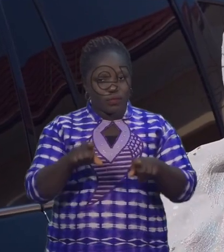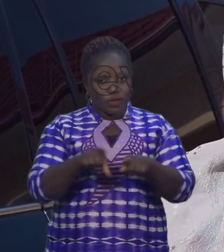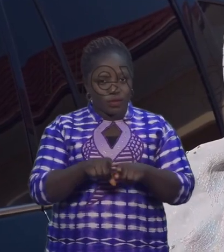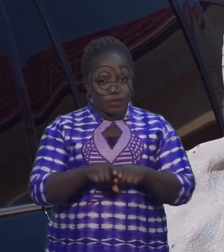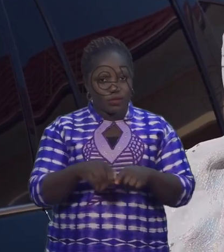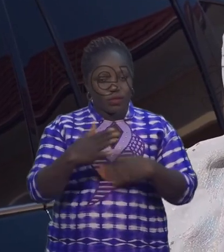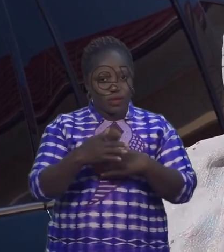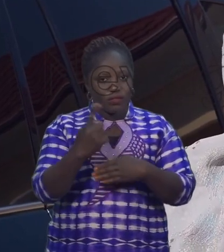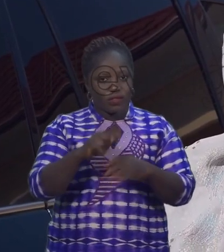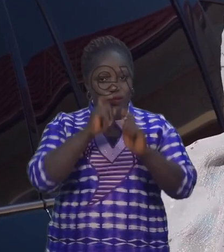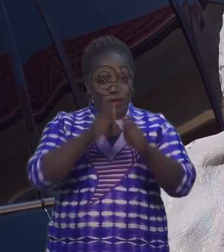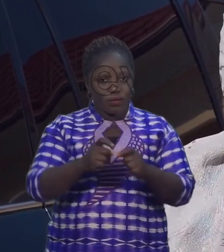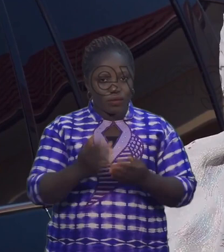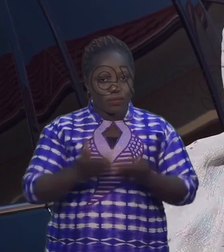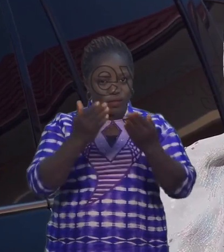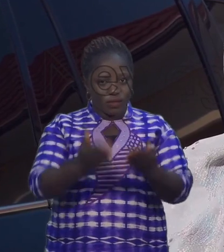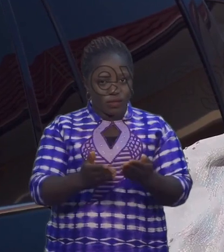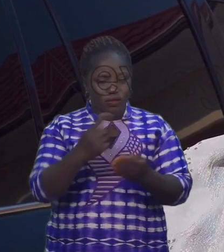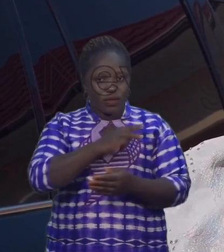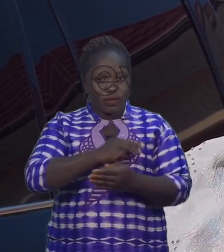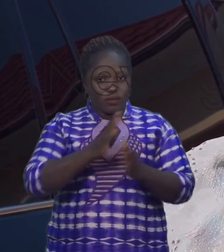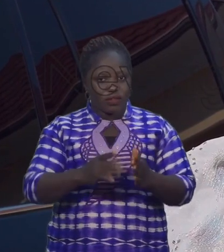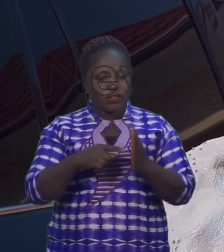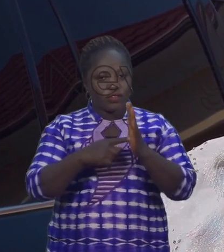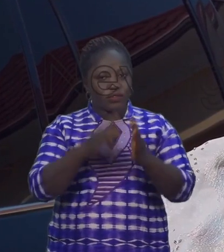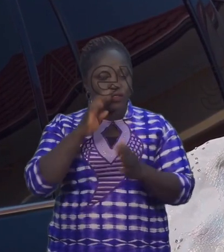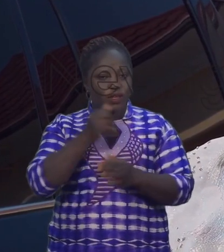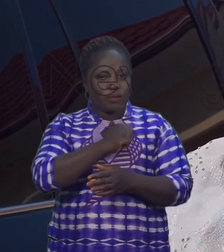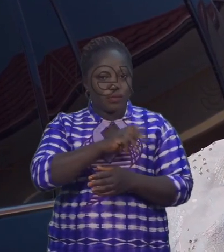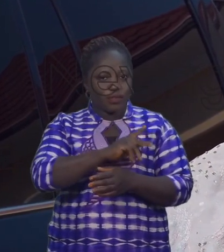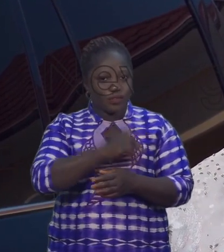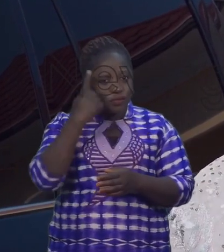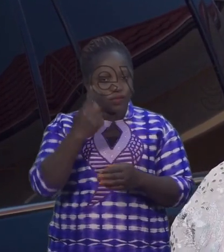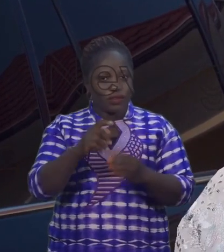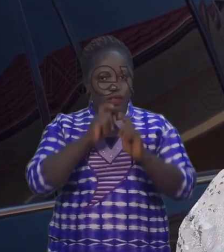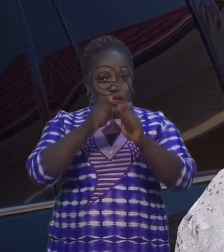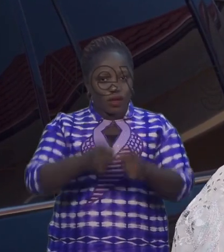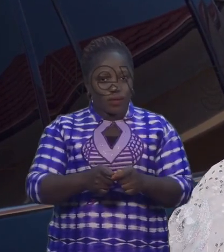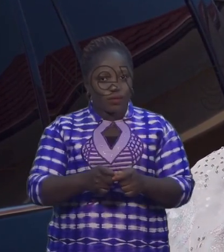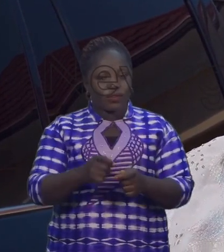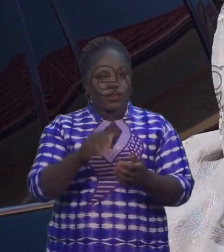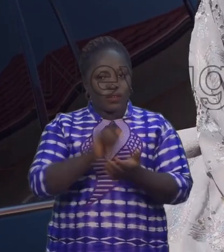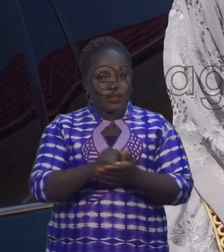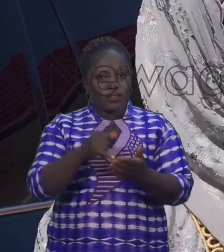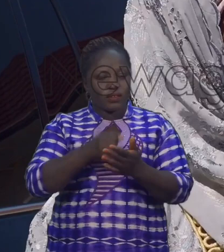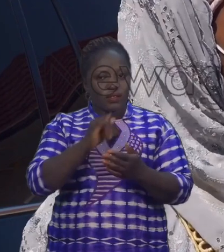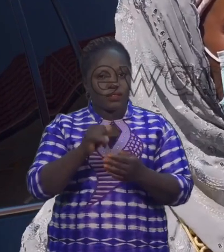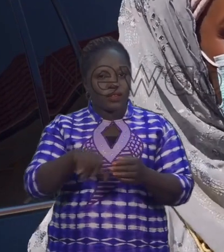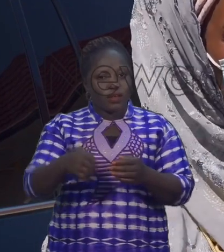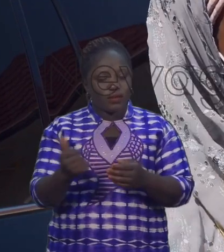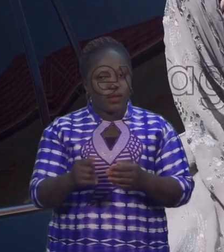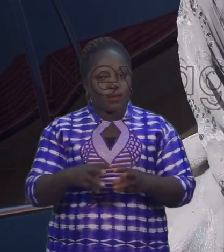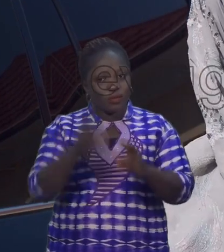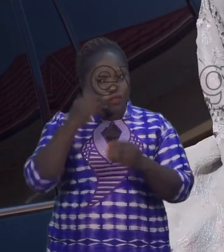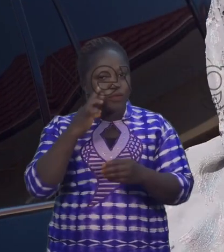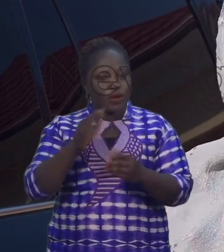journalists immediately after award presentation, the minister expressed her appreciation for the award, noting that this is just another challenge for